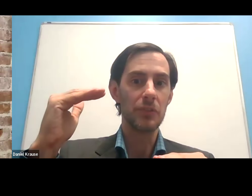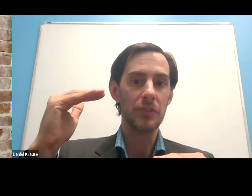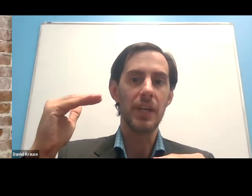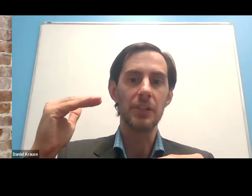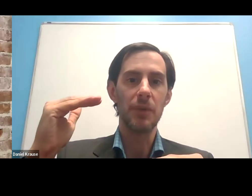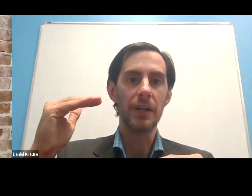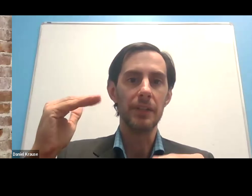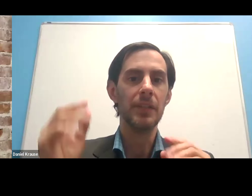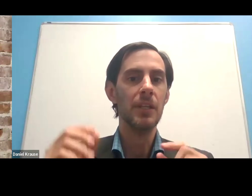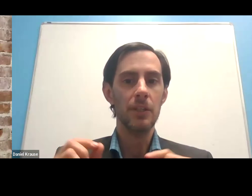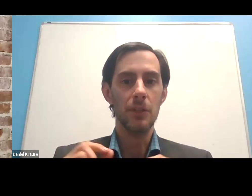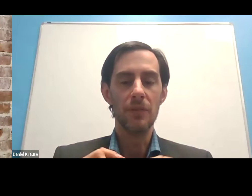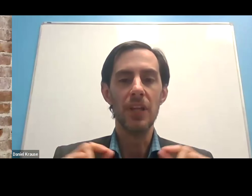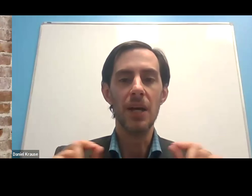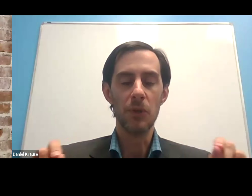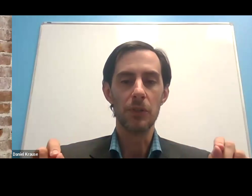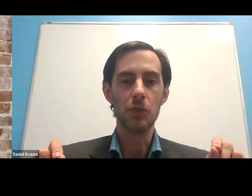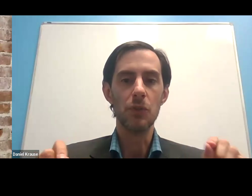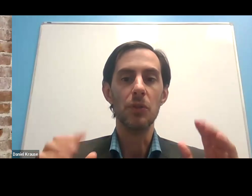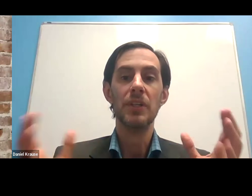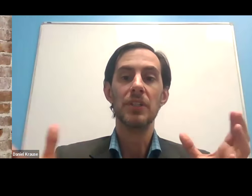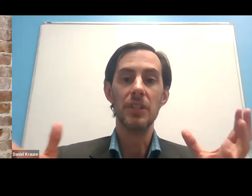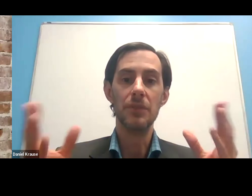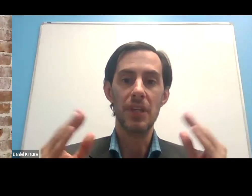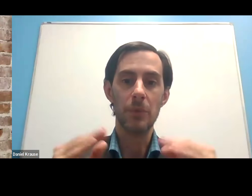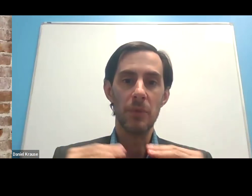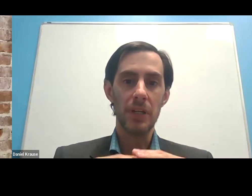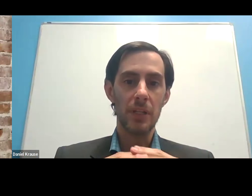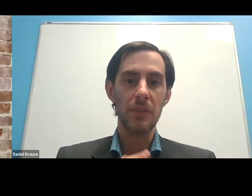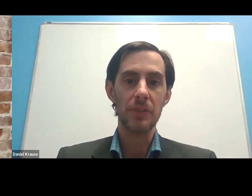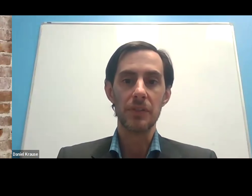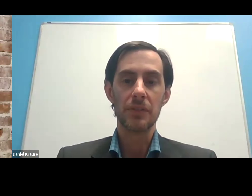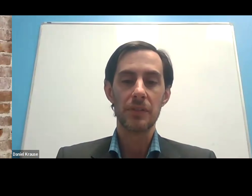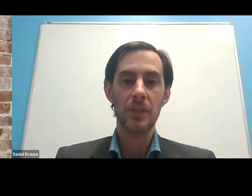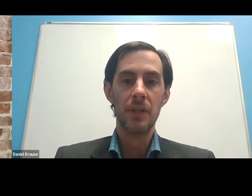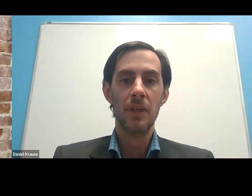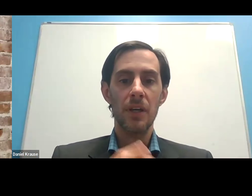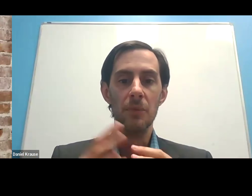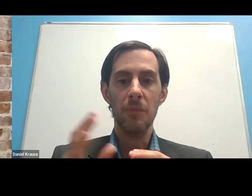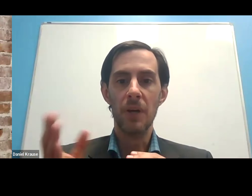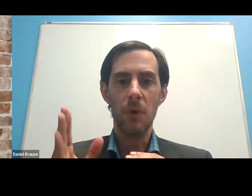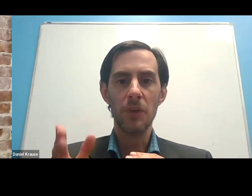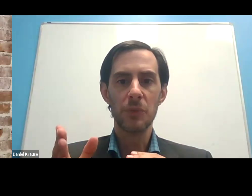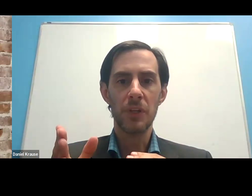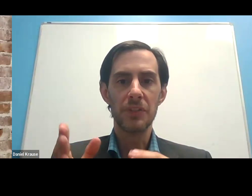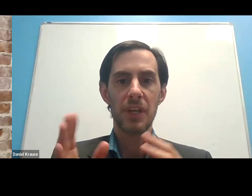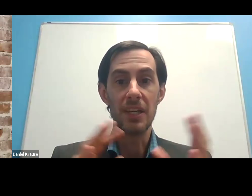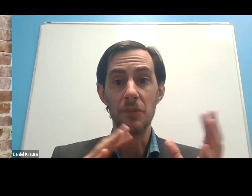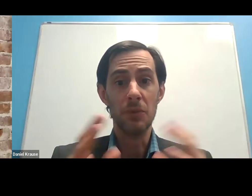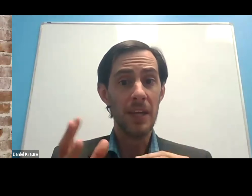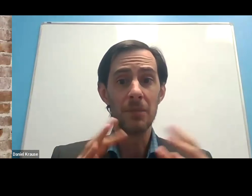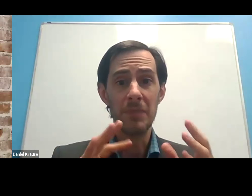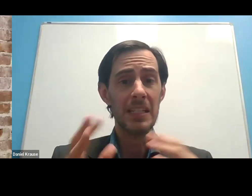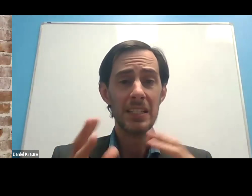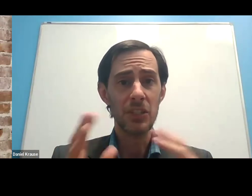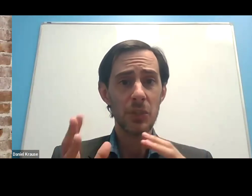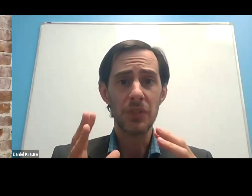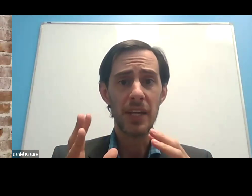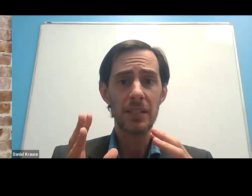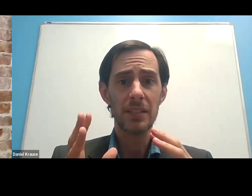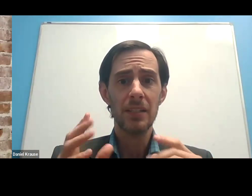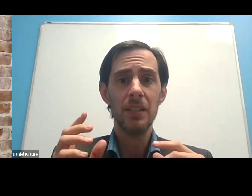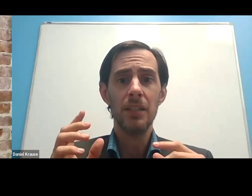or above a certain tax bracket, you have a lot more control if you keep the money in the business. I also want to say, if you end up